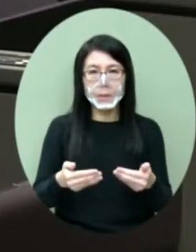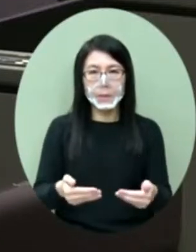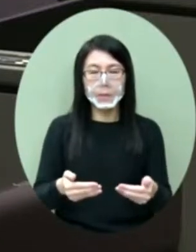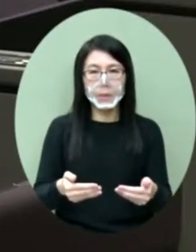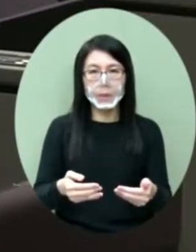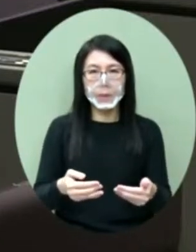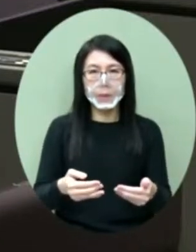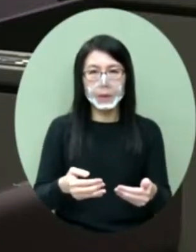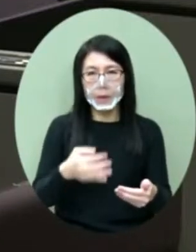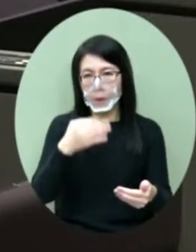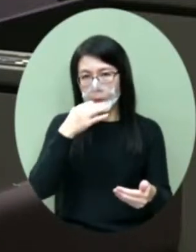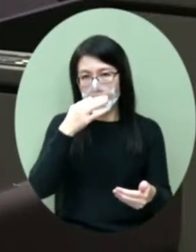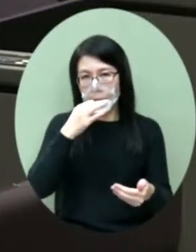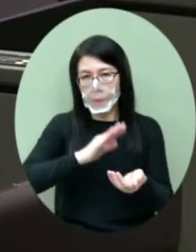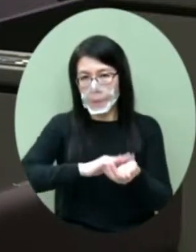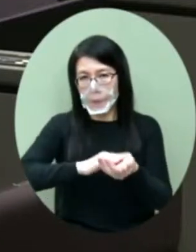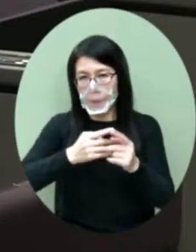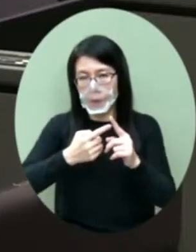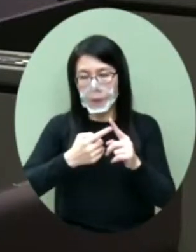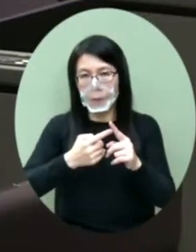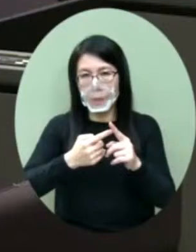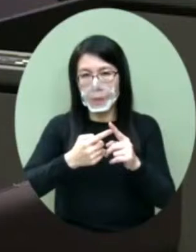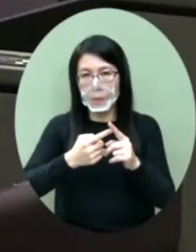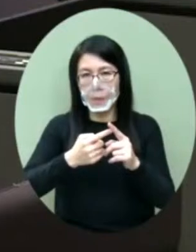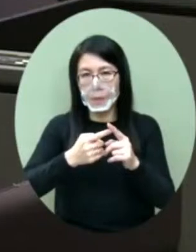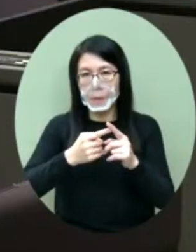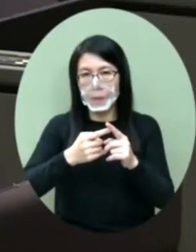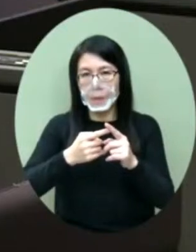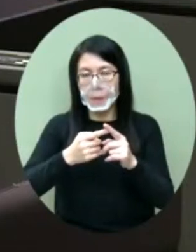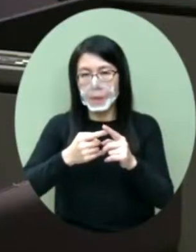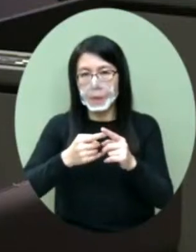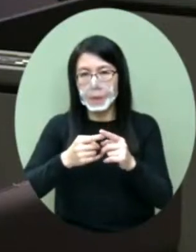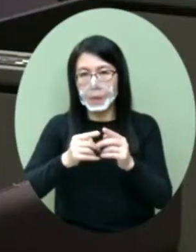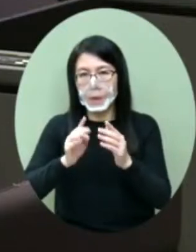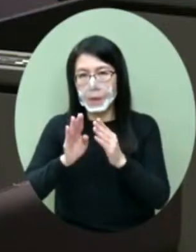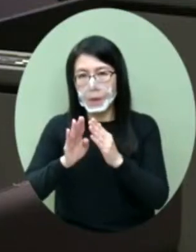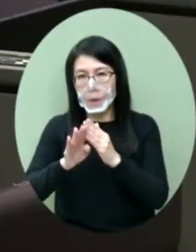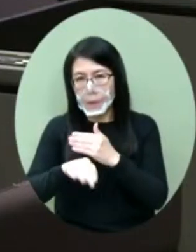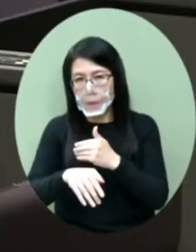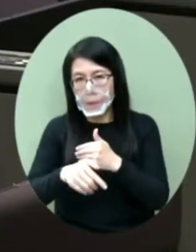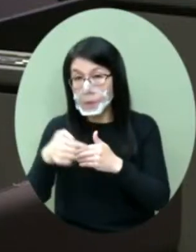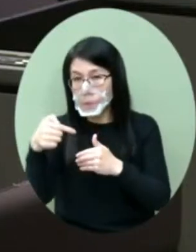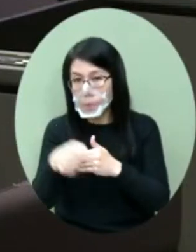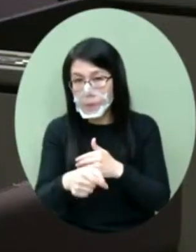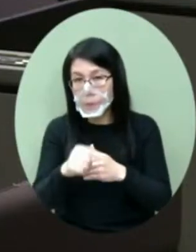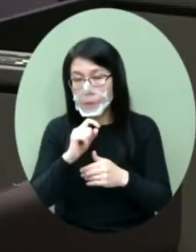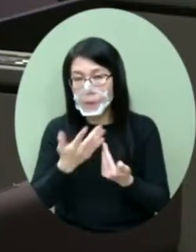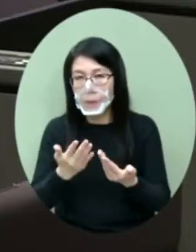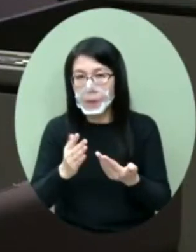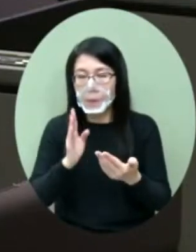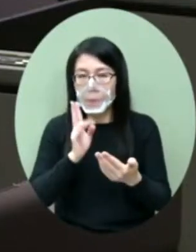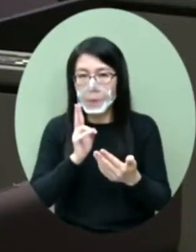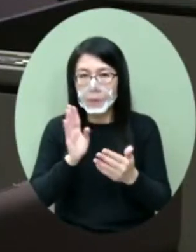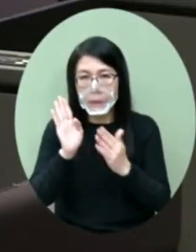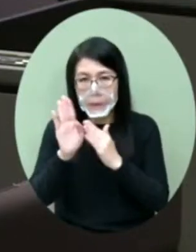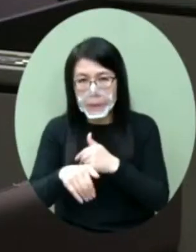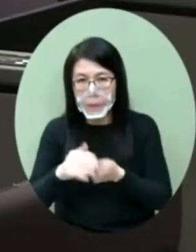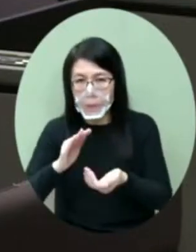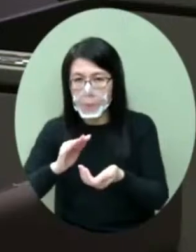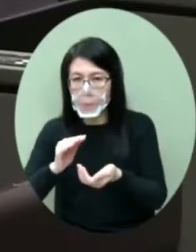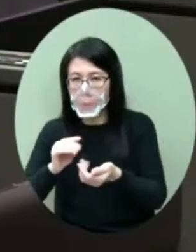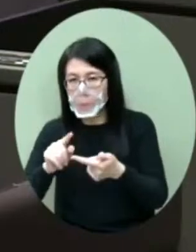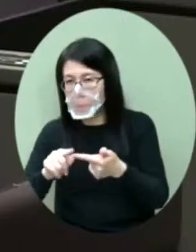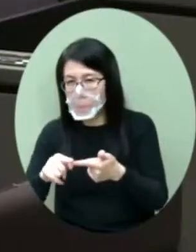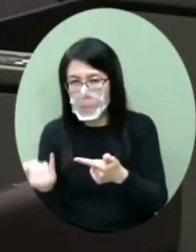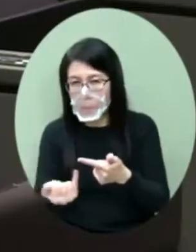second, and for those patients on oral medications, do they report less side effects?